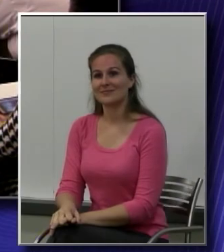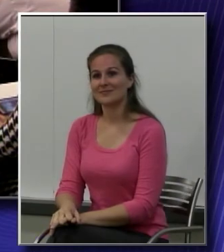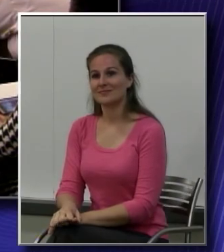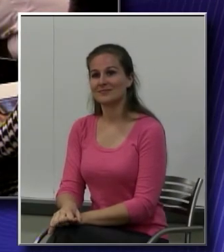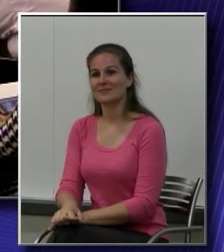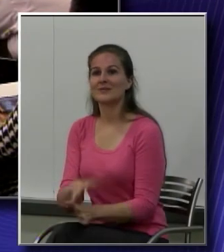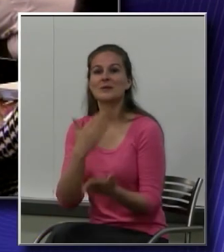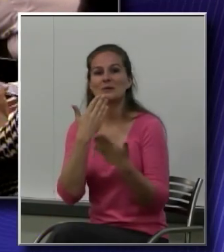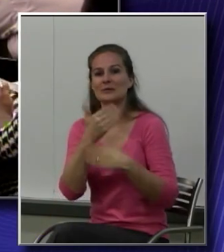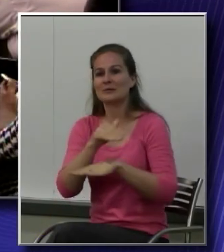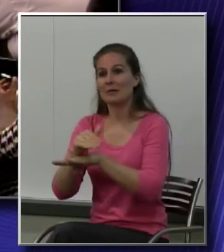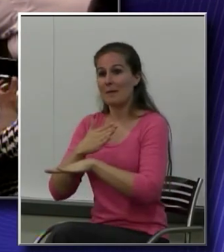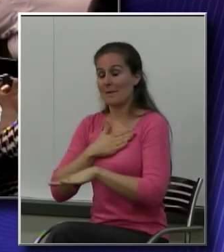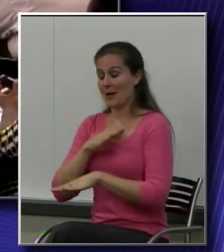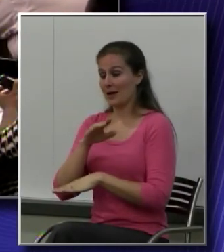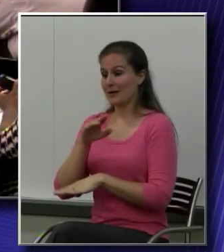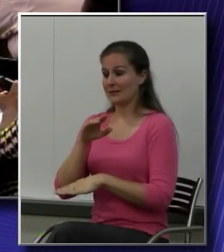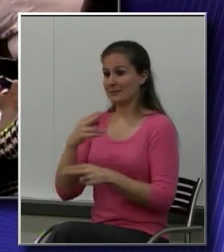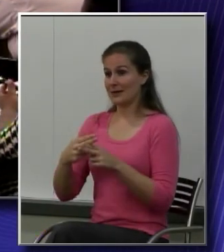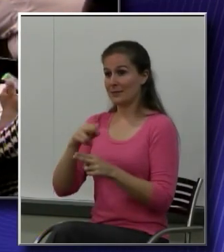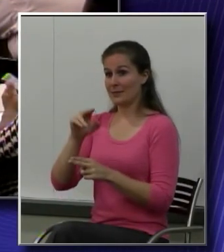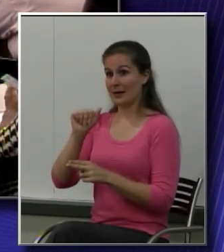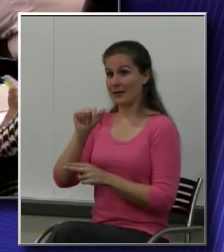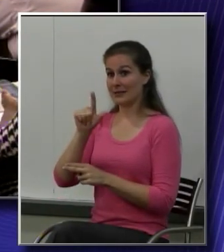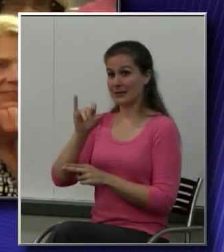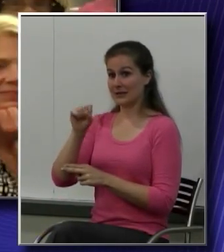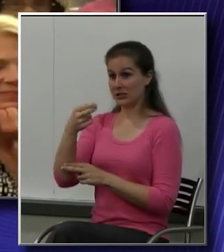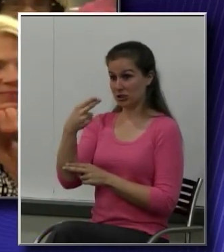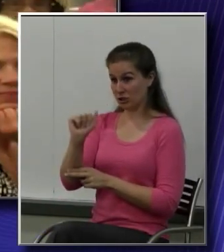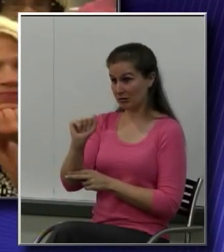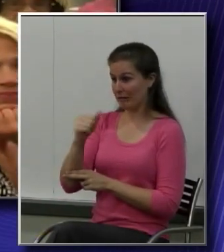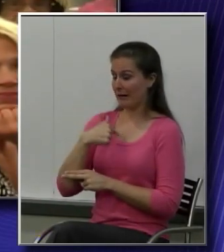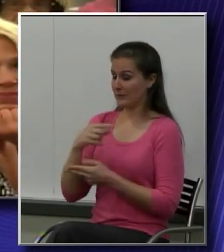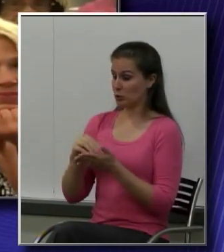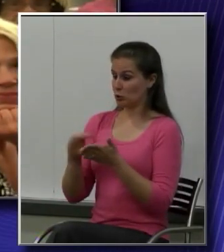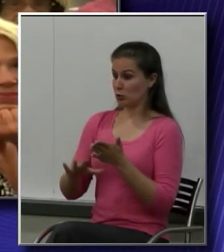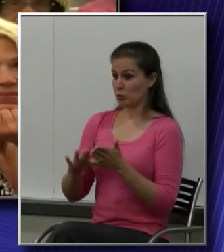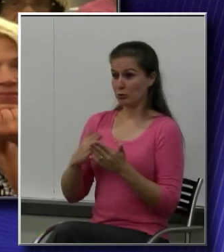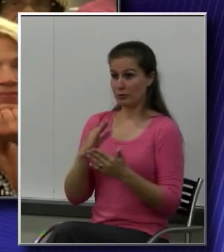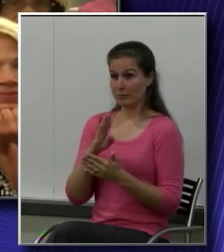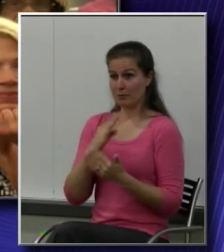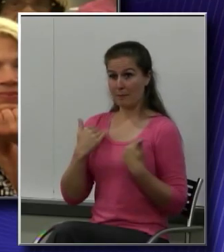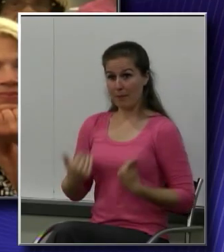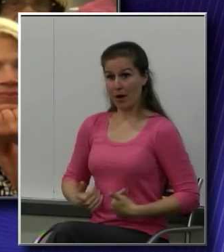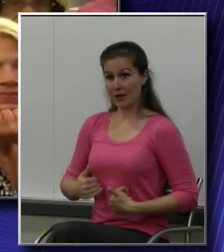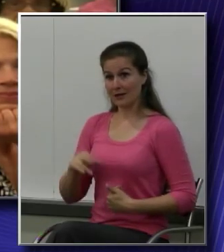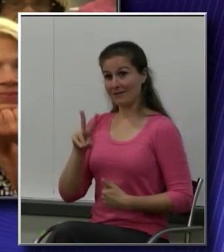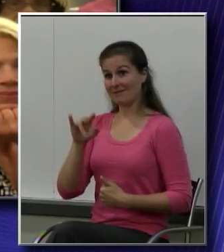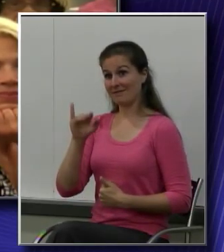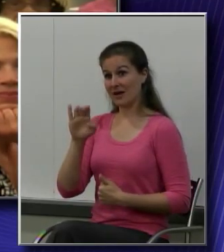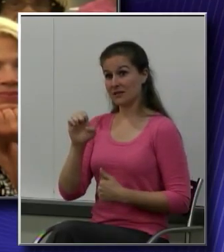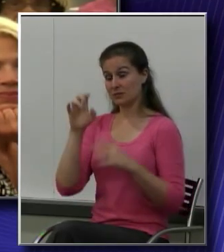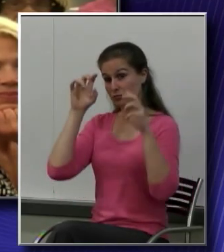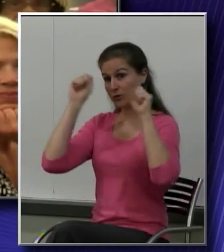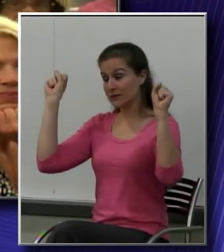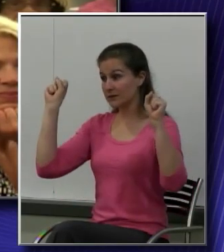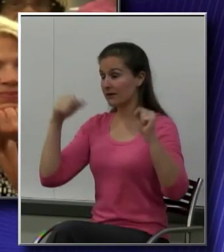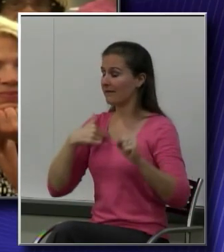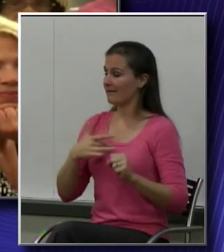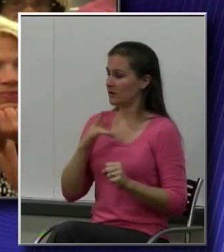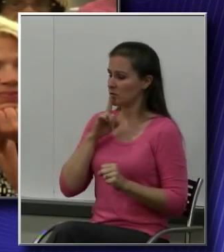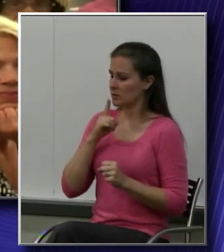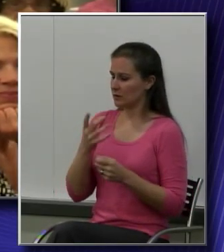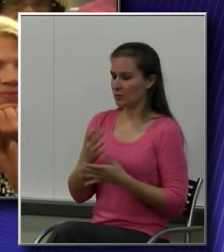Good evening. My name is Alicia Holland. I currently serve as the student body vice president. And it is important that the new president makes